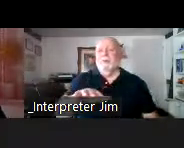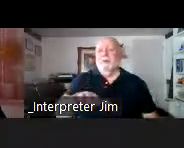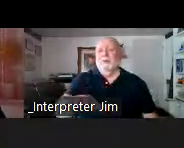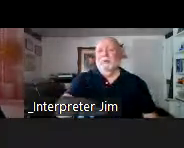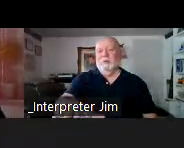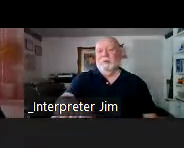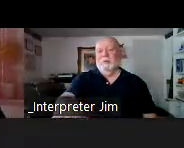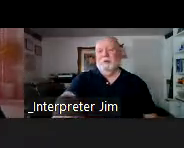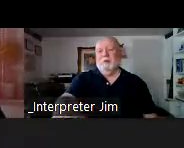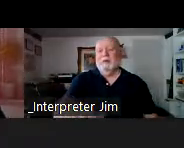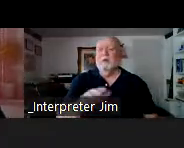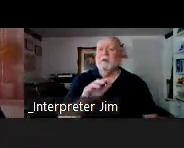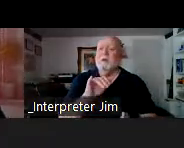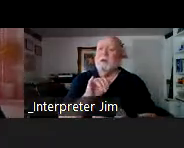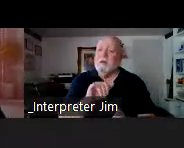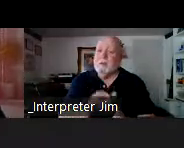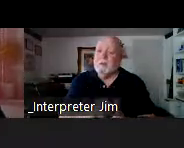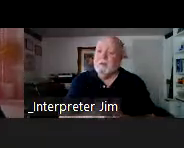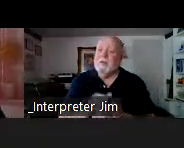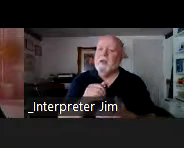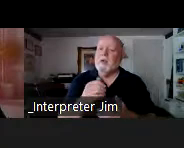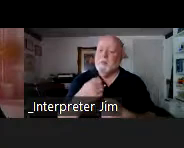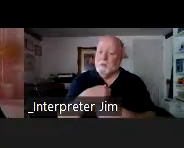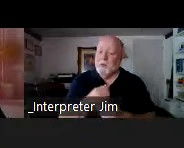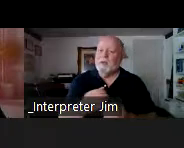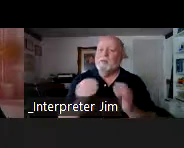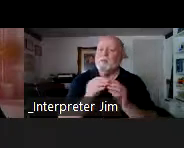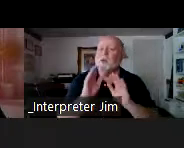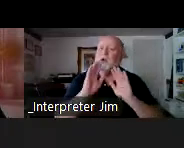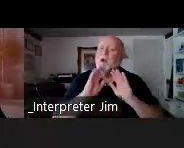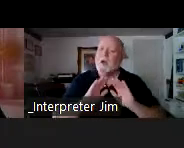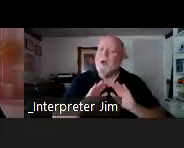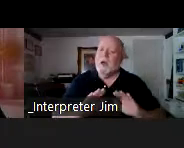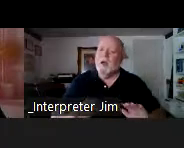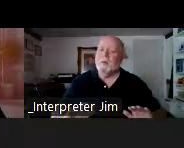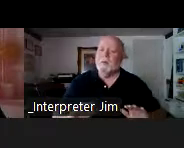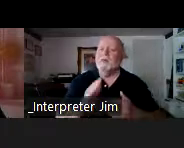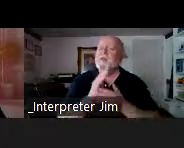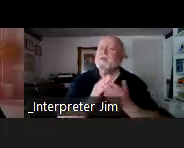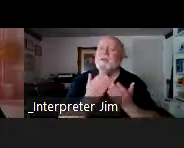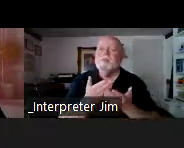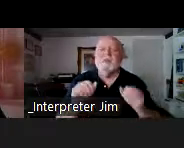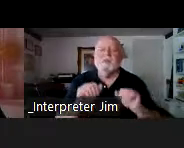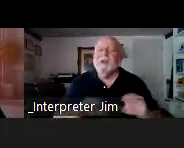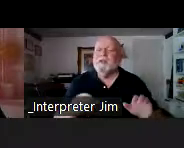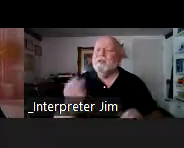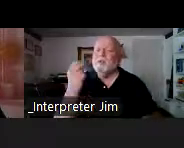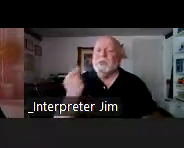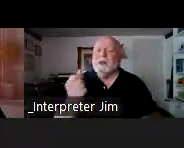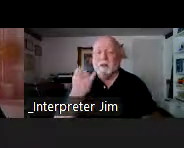long, slow, let go. That induces calm. There's things that we can do immediately in the moment when we're